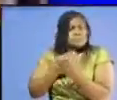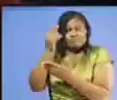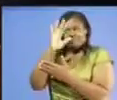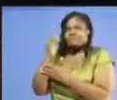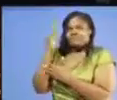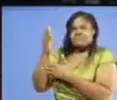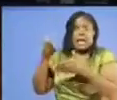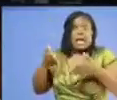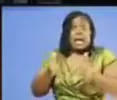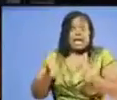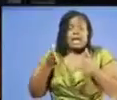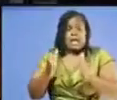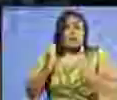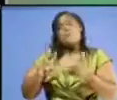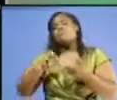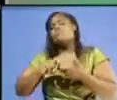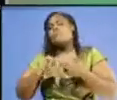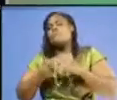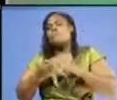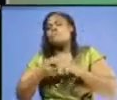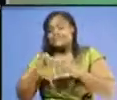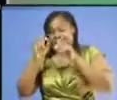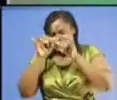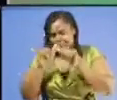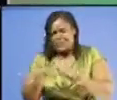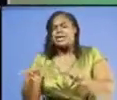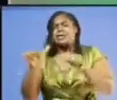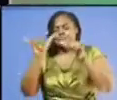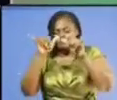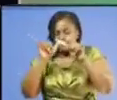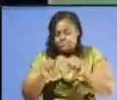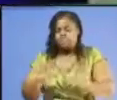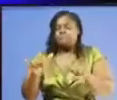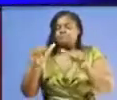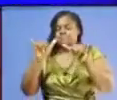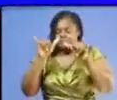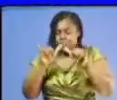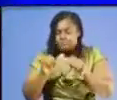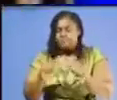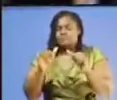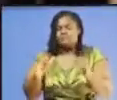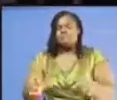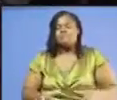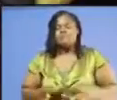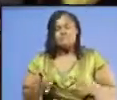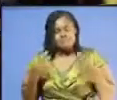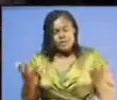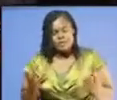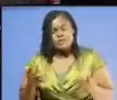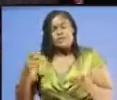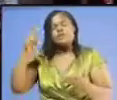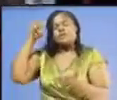God allows some problems to stay in your life to keep you on your knees.